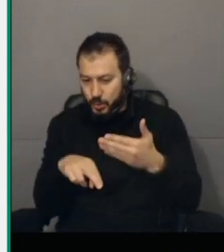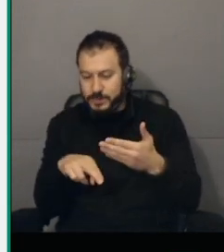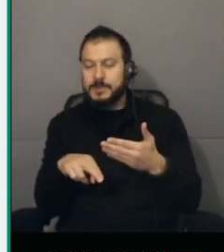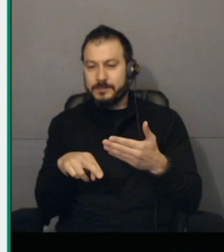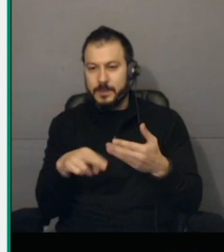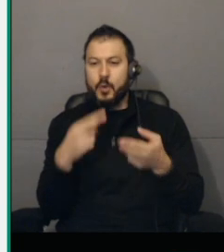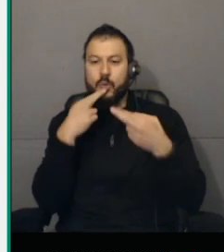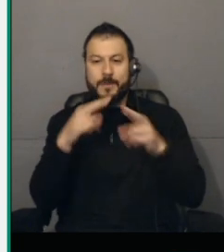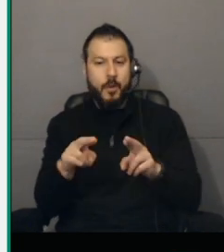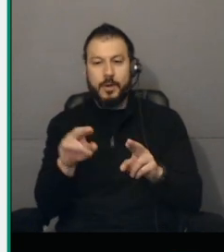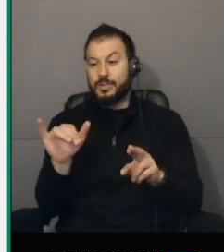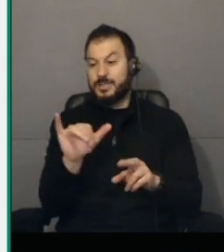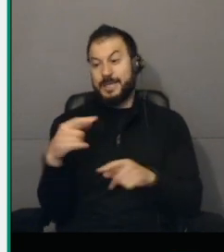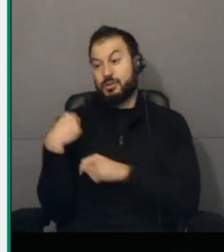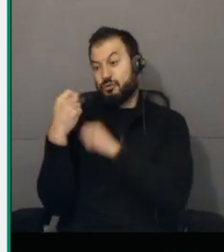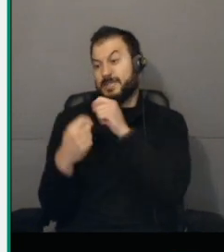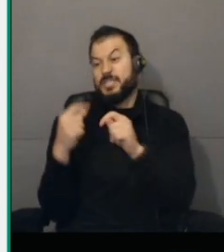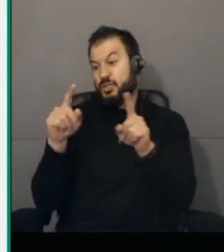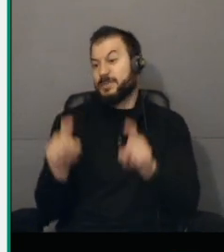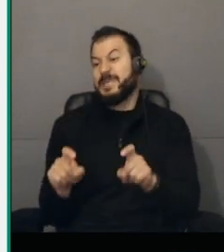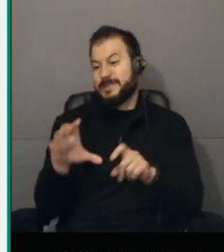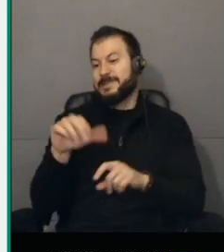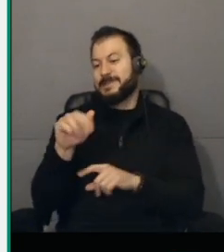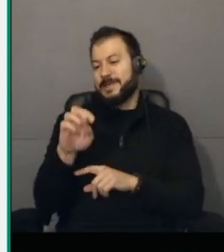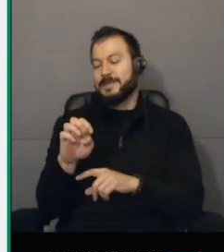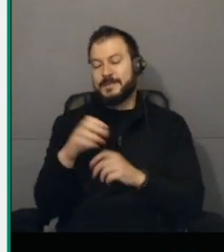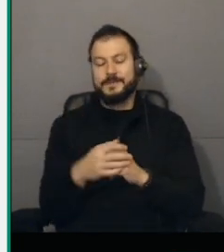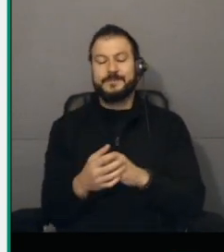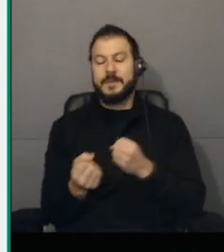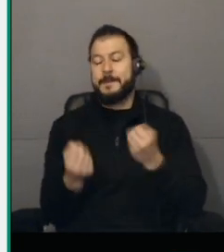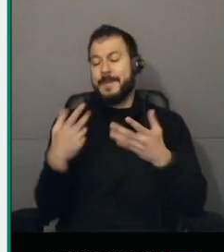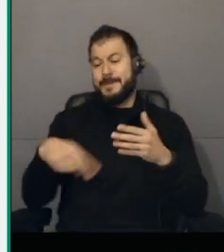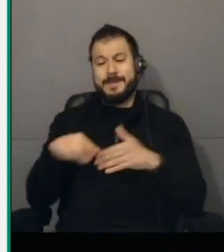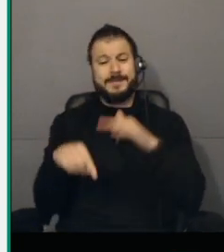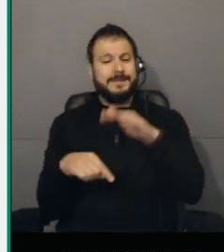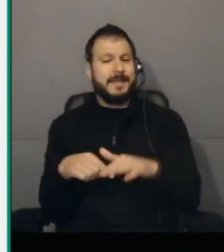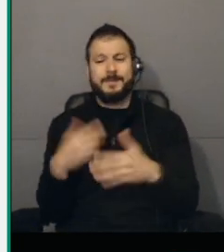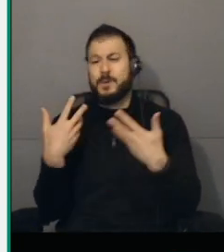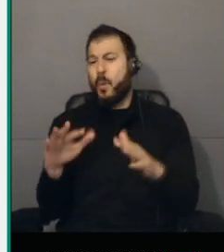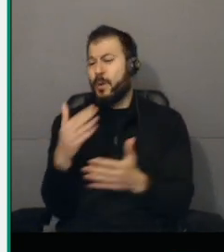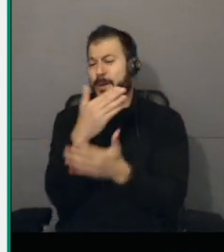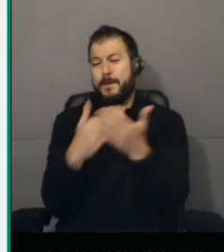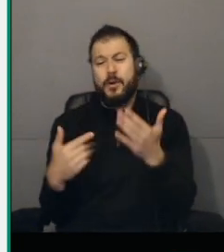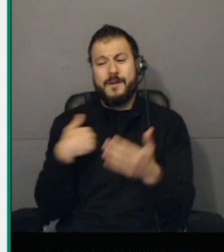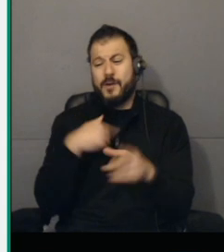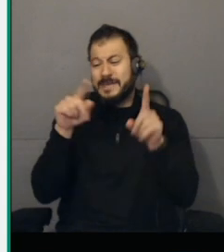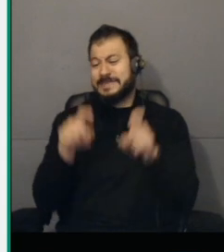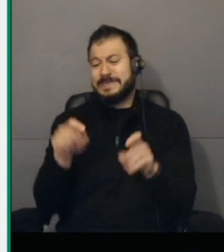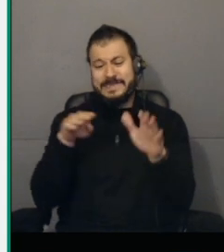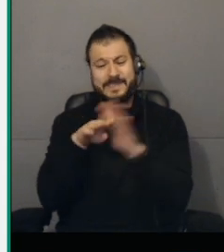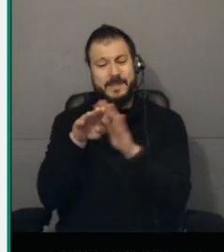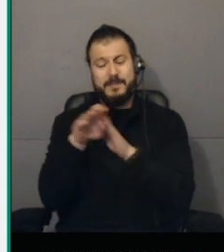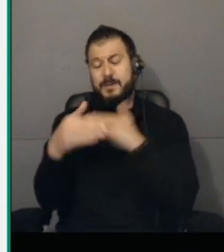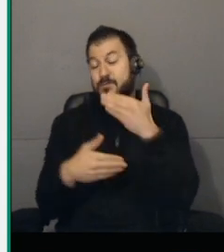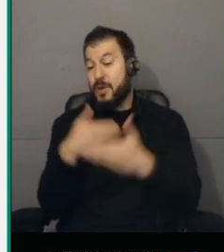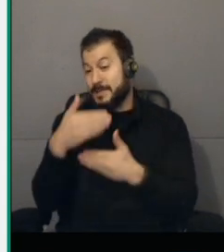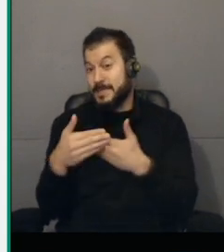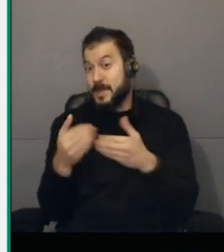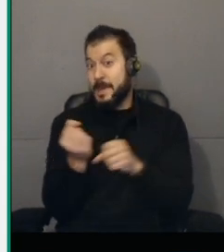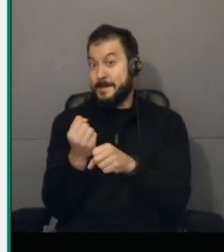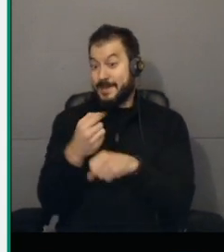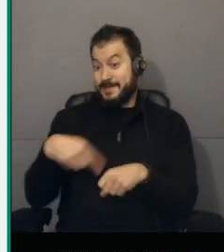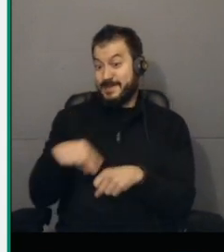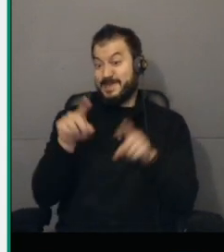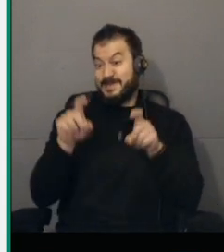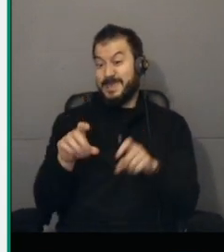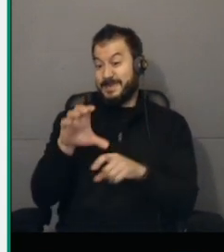those results just like we would for a traditional test case. And many of these steps are already part of our testing and development process. What makes the development of